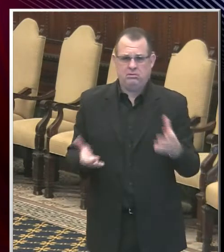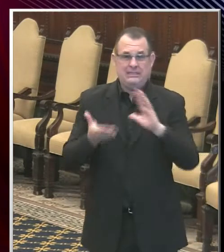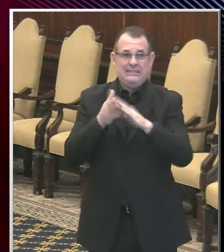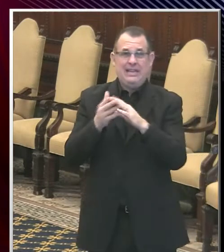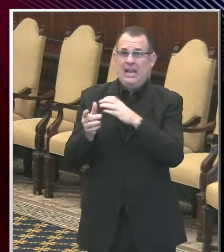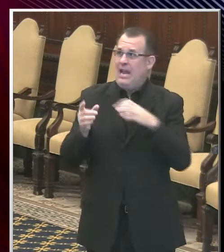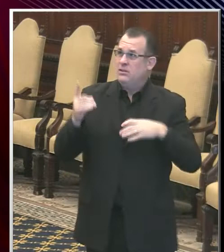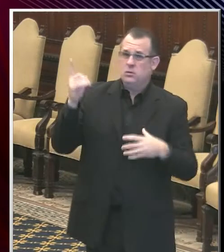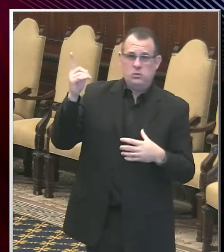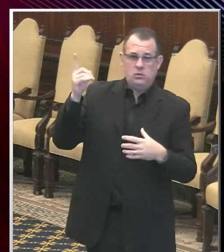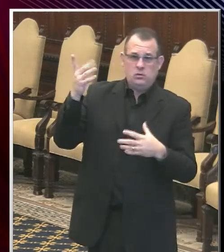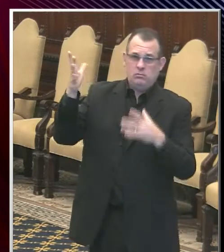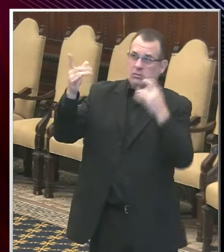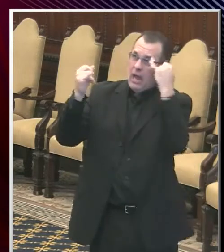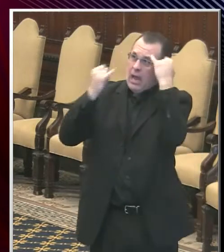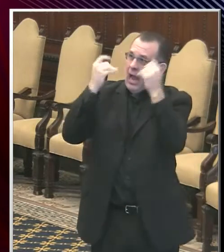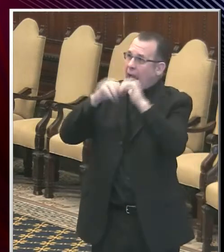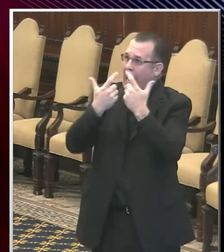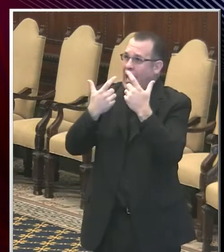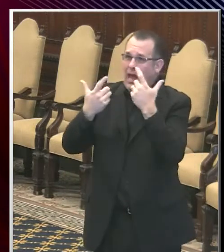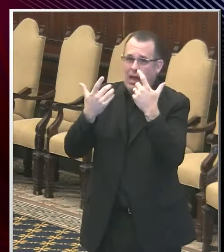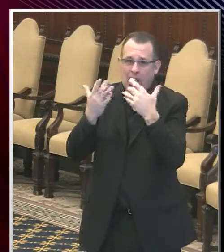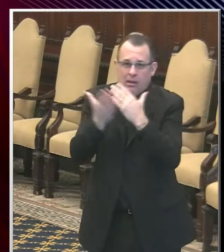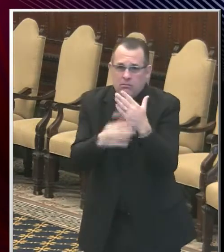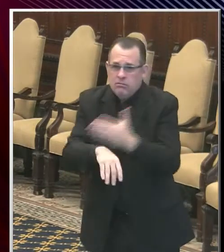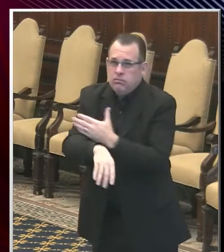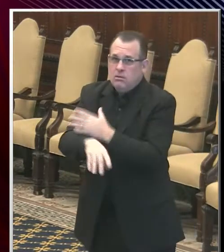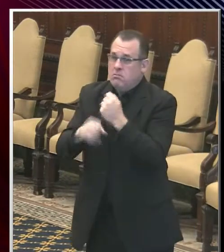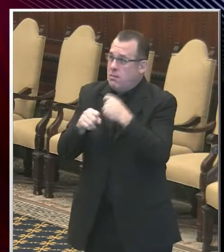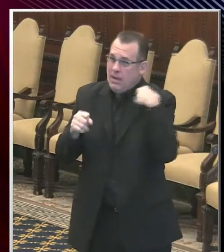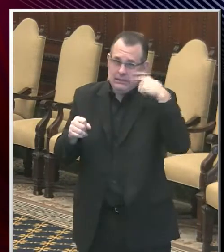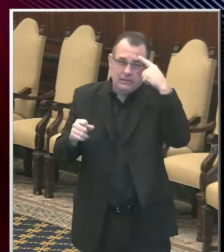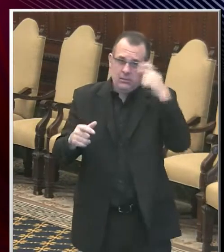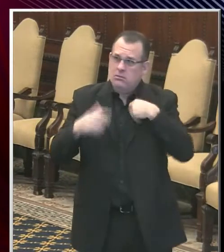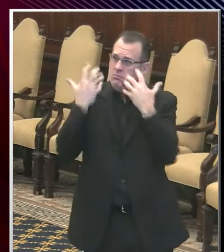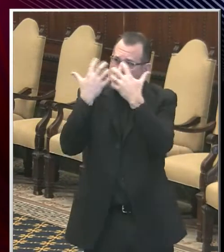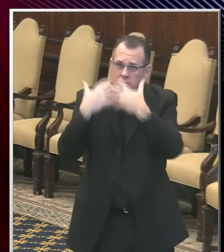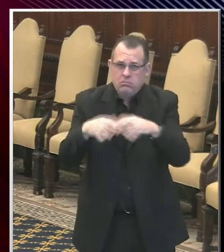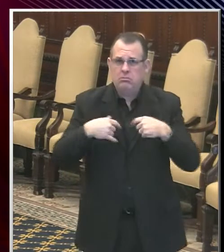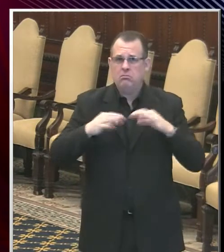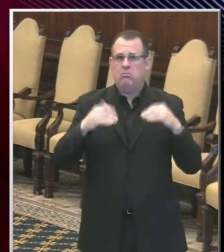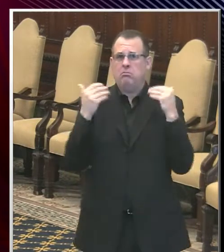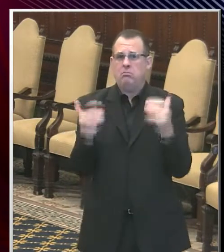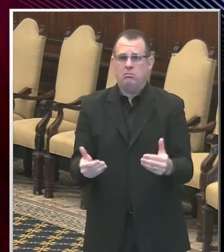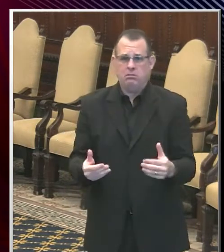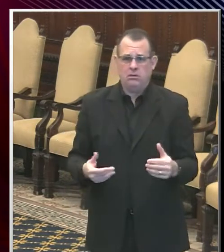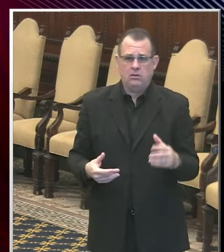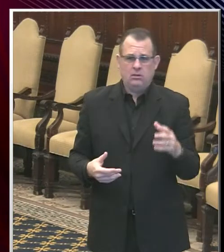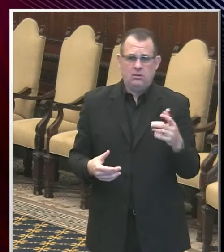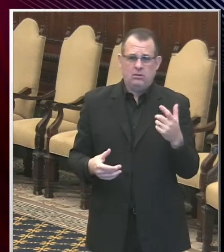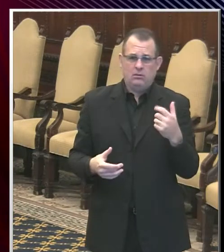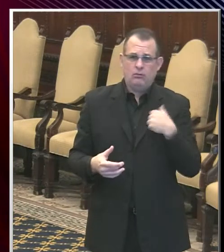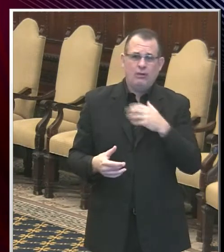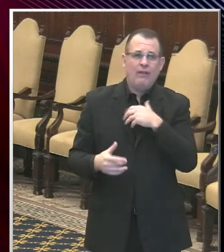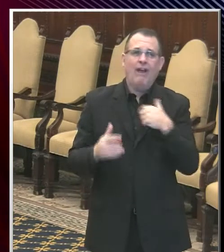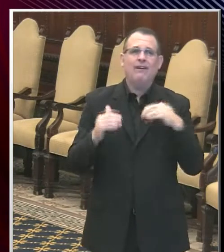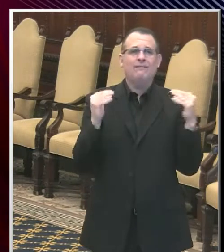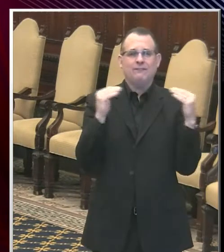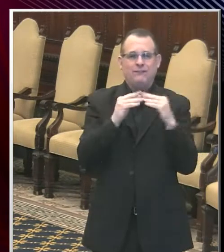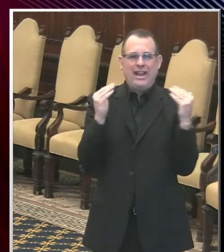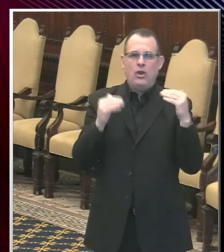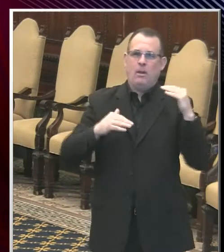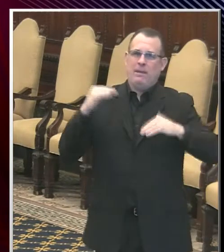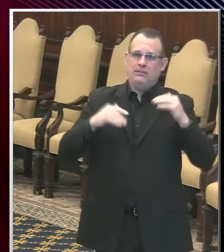to implement that makes sense and that gets us where we need to be, we think we've taken a balanced approach to this. And if anybody thinks